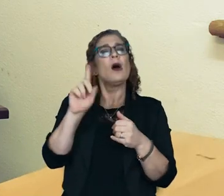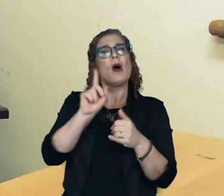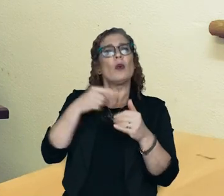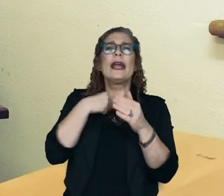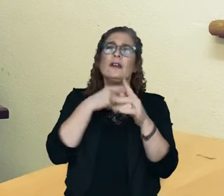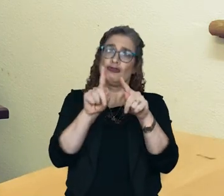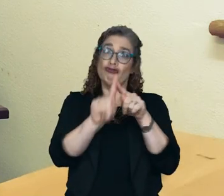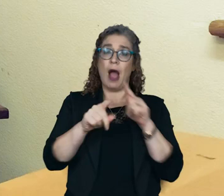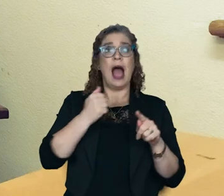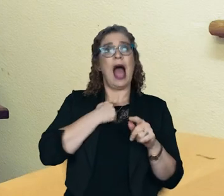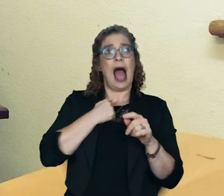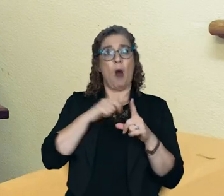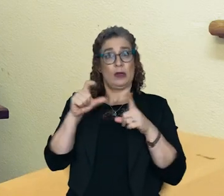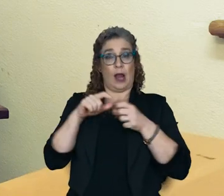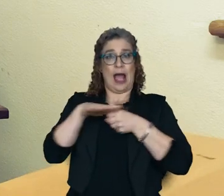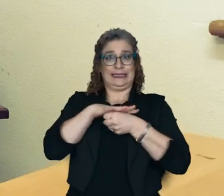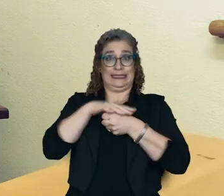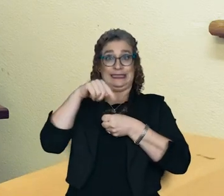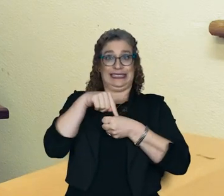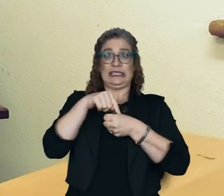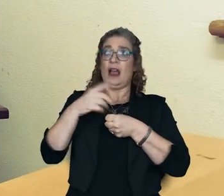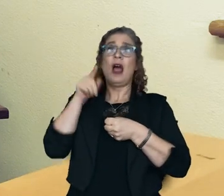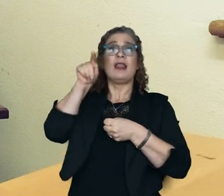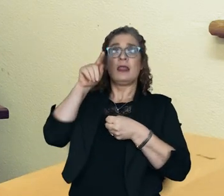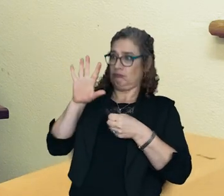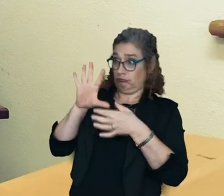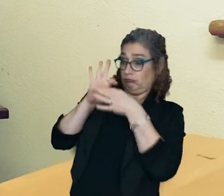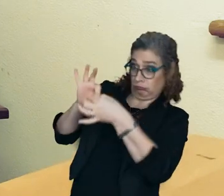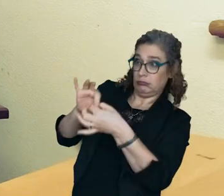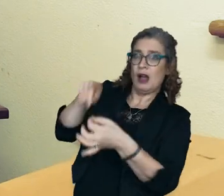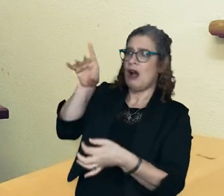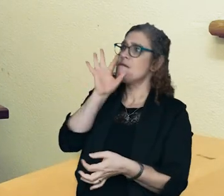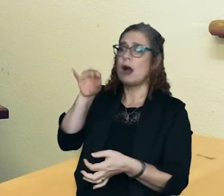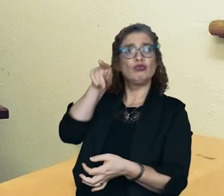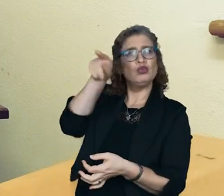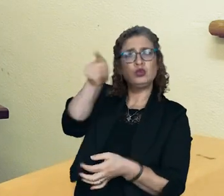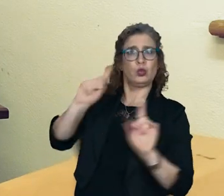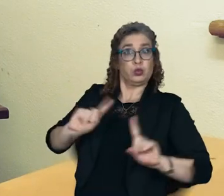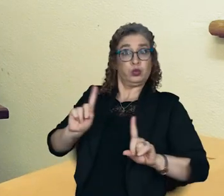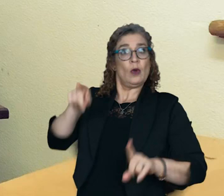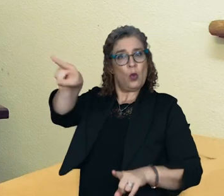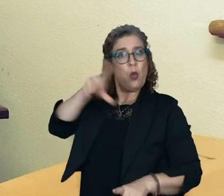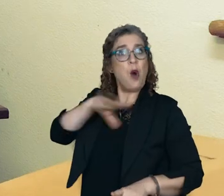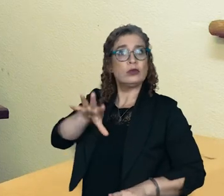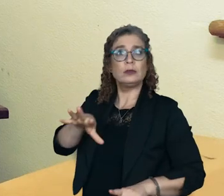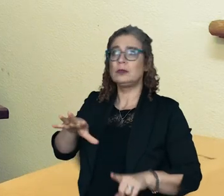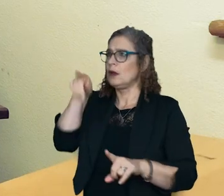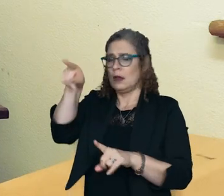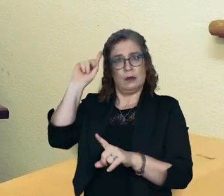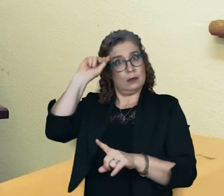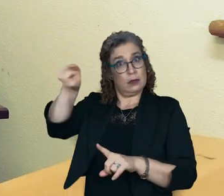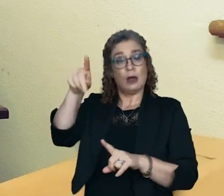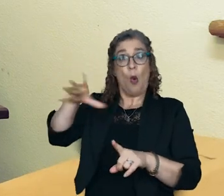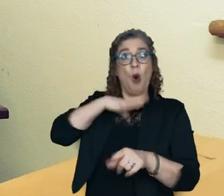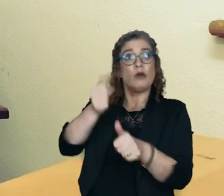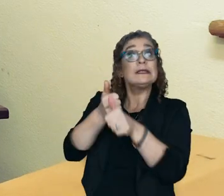we allow the diocese we're linked to set the agenda. So we support the areas of ministry that they want to be